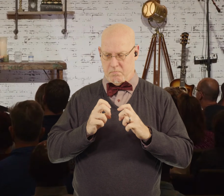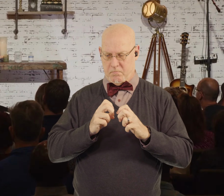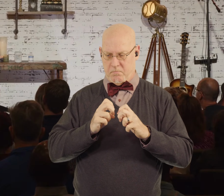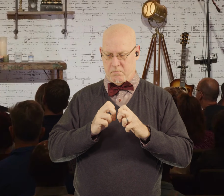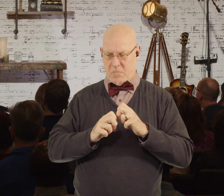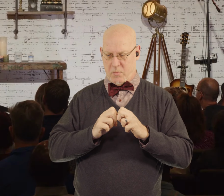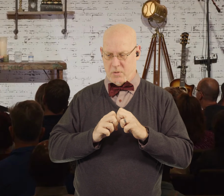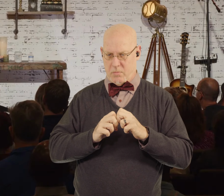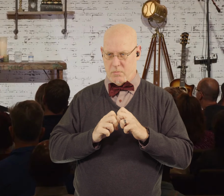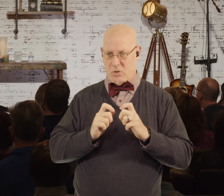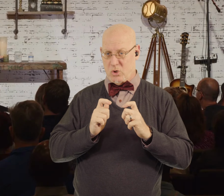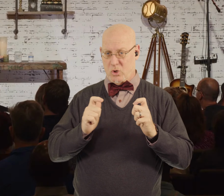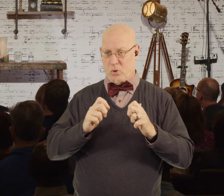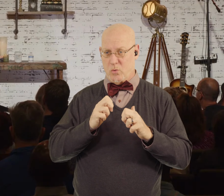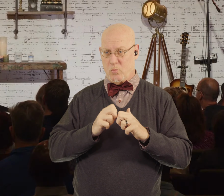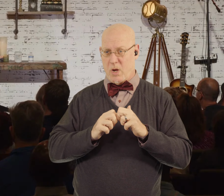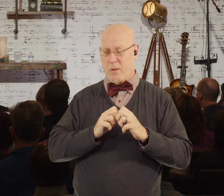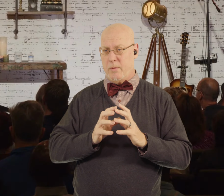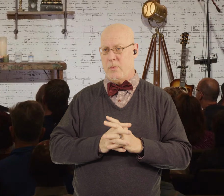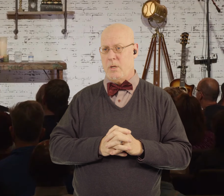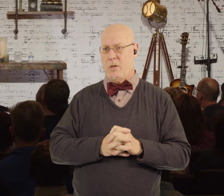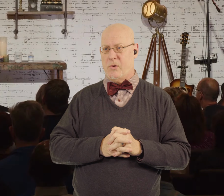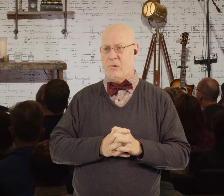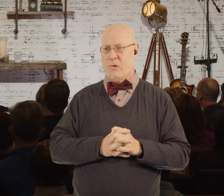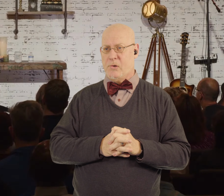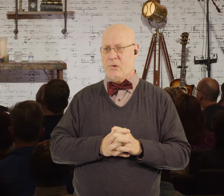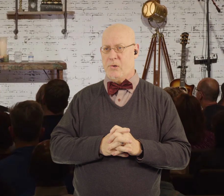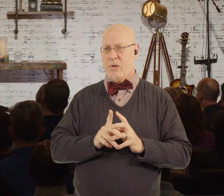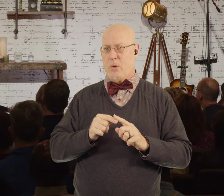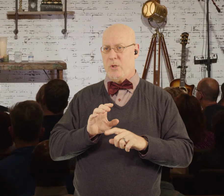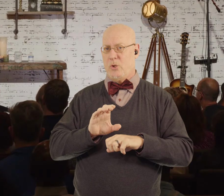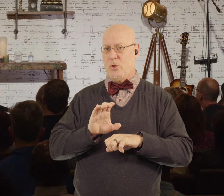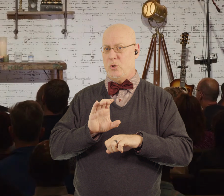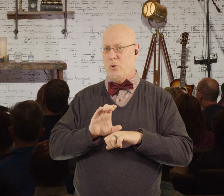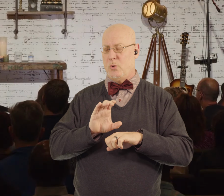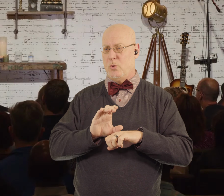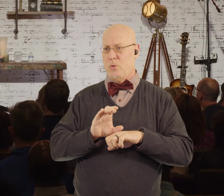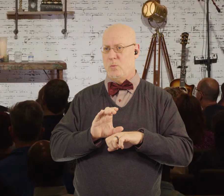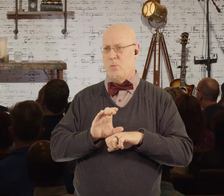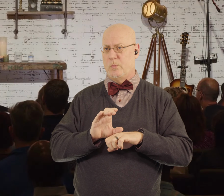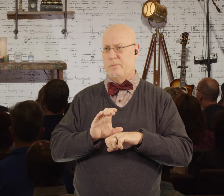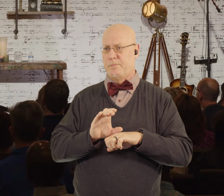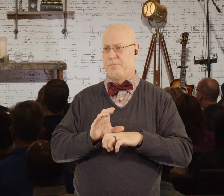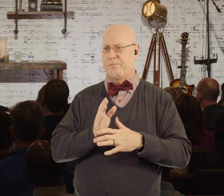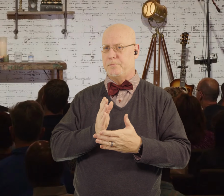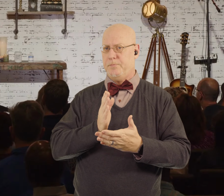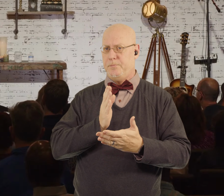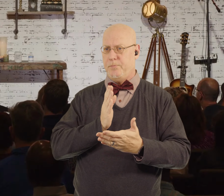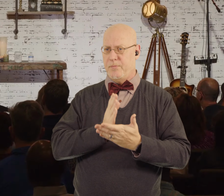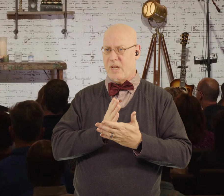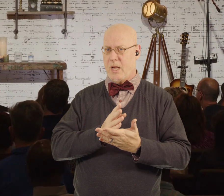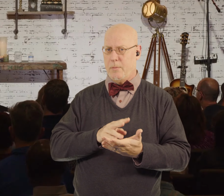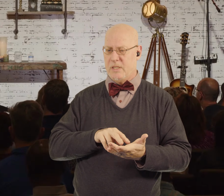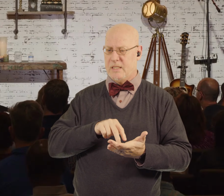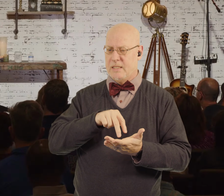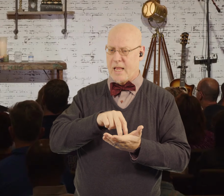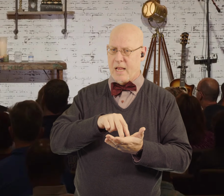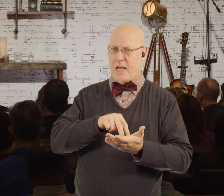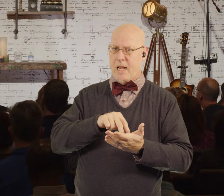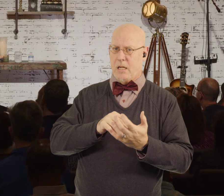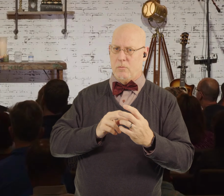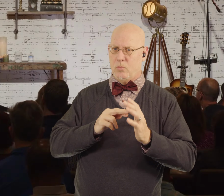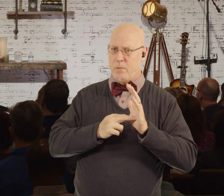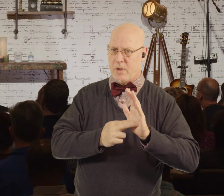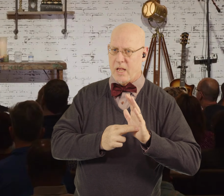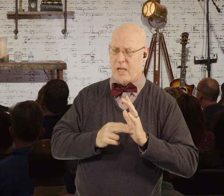which is a problem, a massive problem. Because when the church stops standing